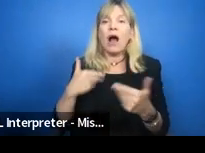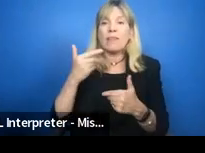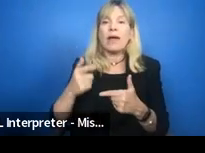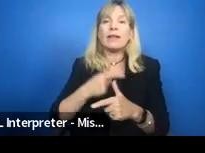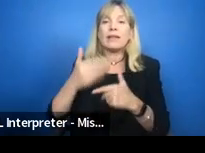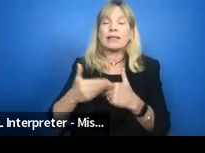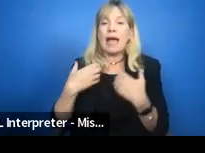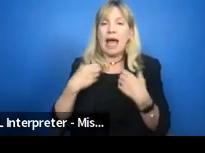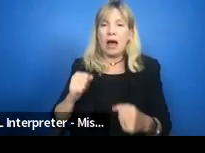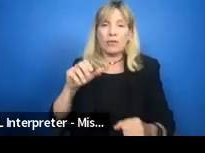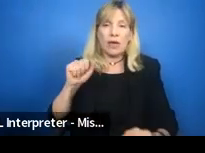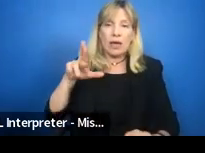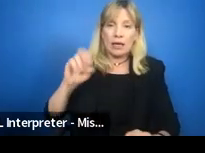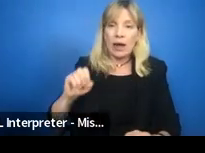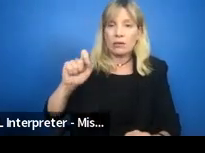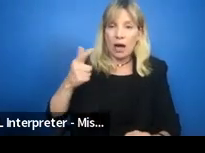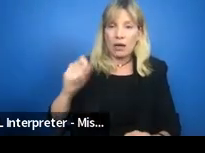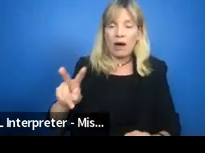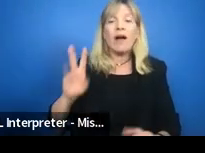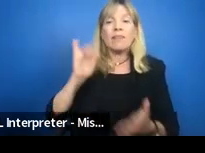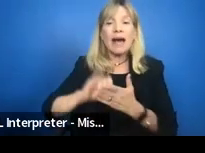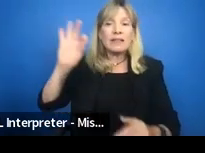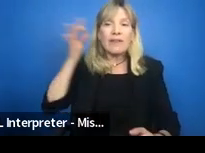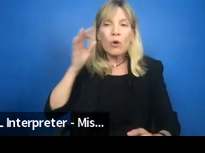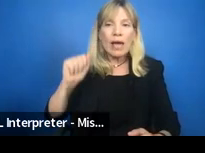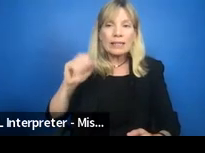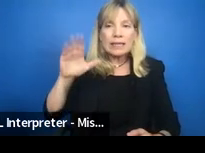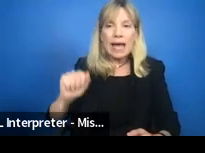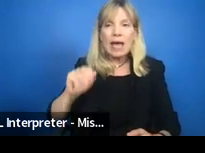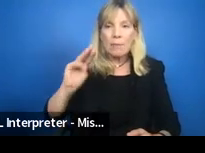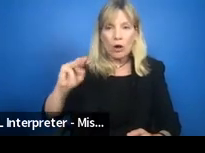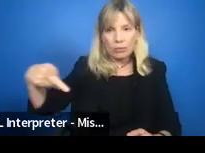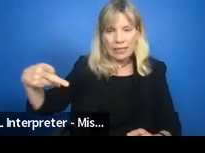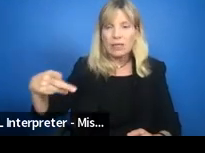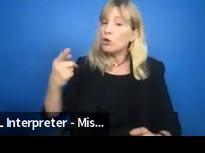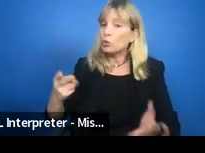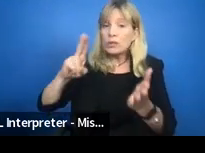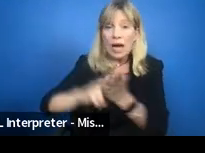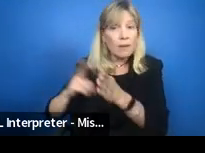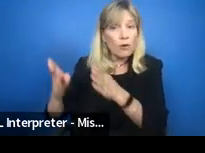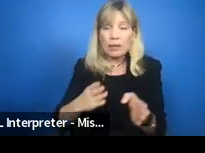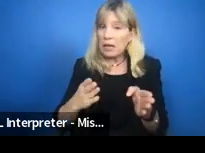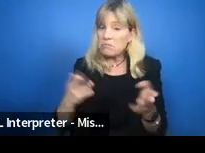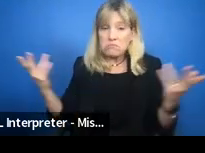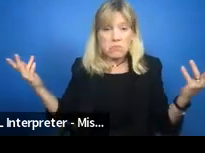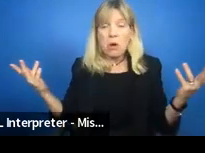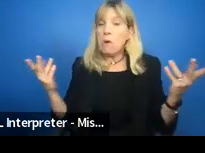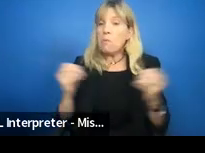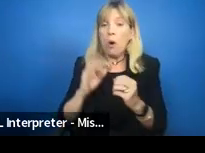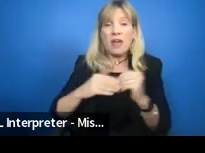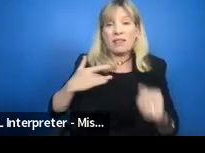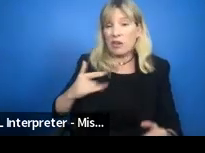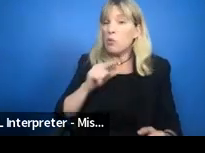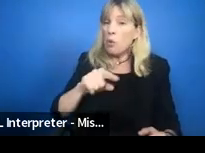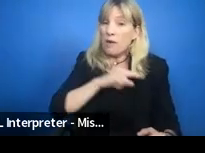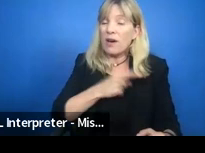healthcare.gov. This is the federal ACA marketplace where you can sign up for a plan and more than likely qualify